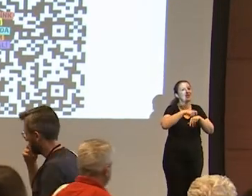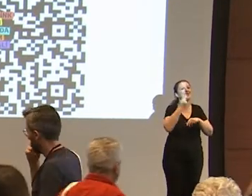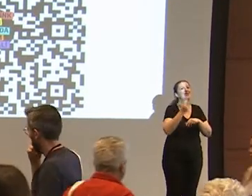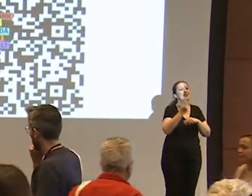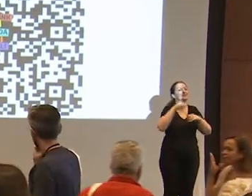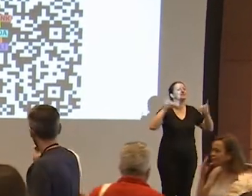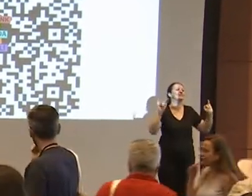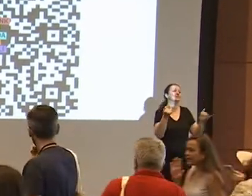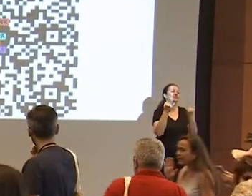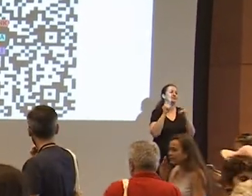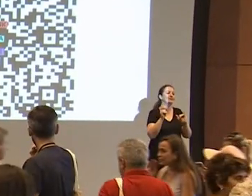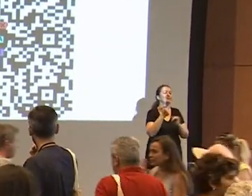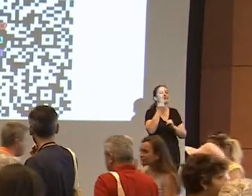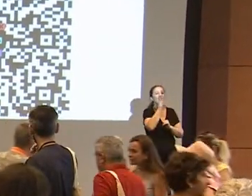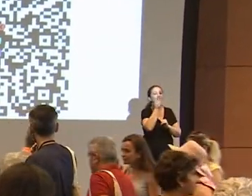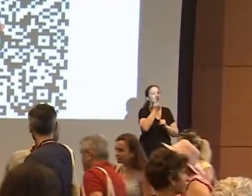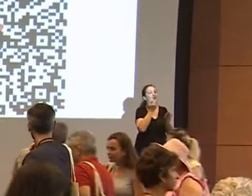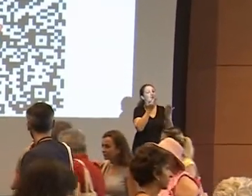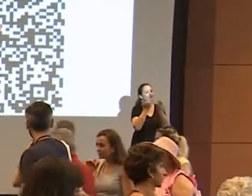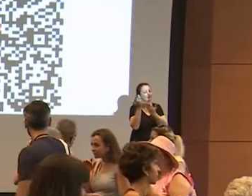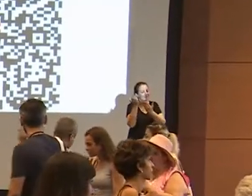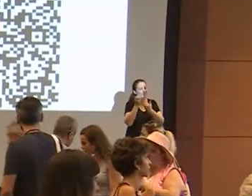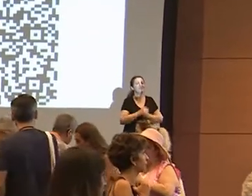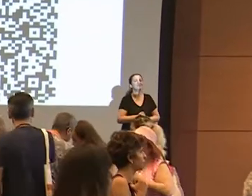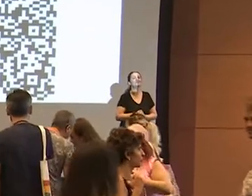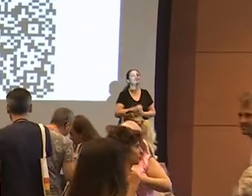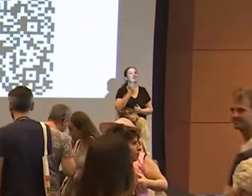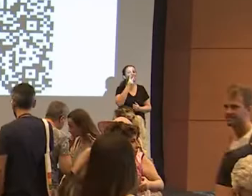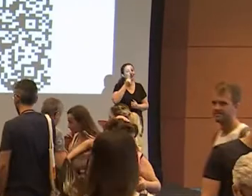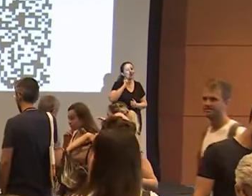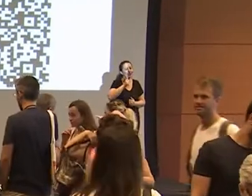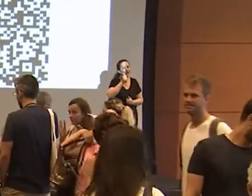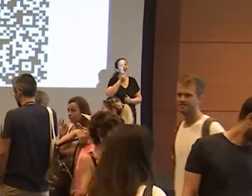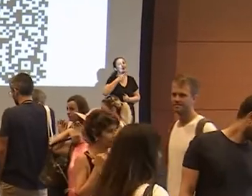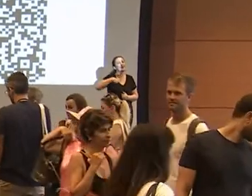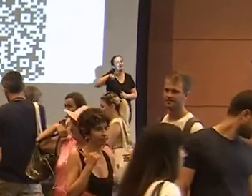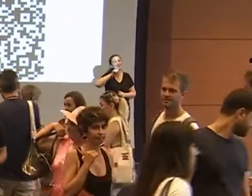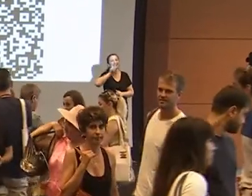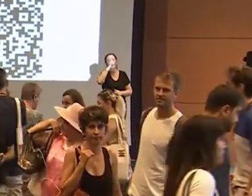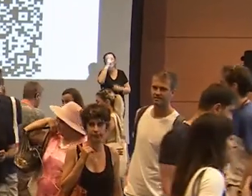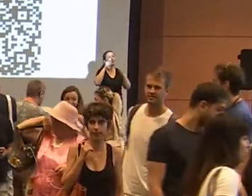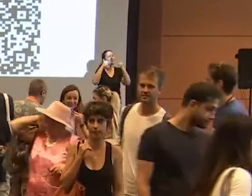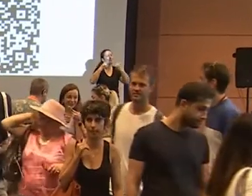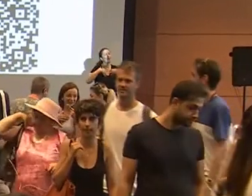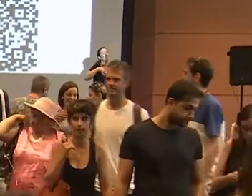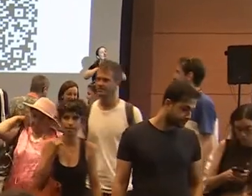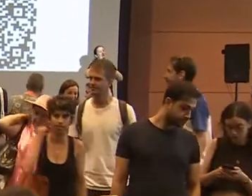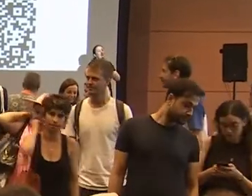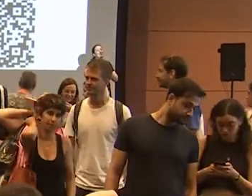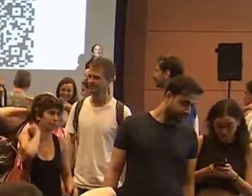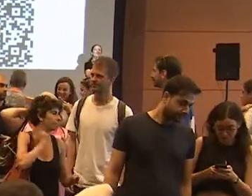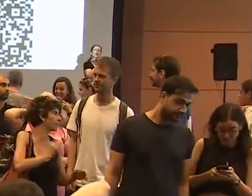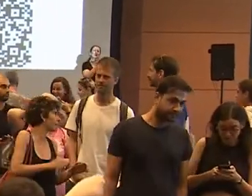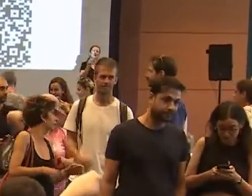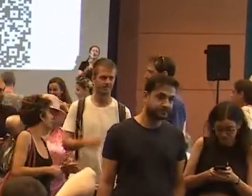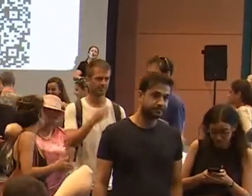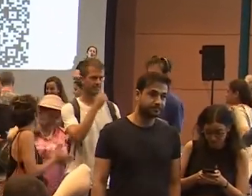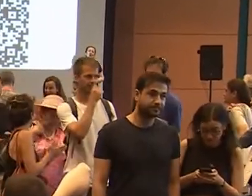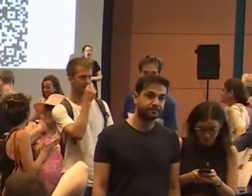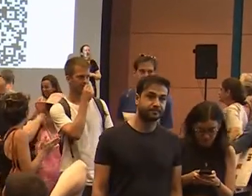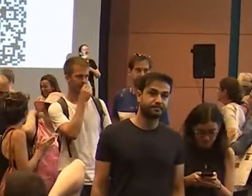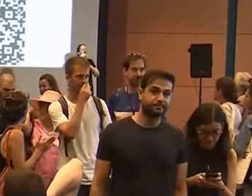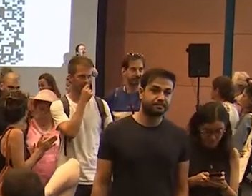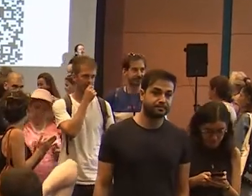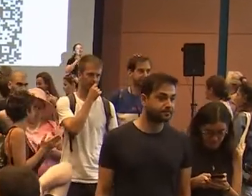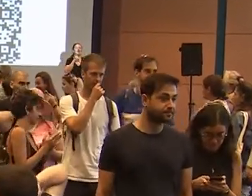the cso booths at 5 30 we will have done casas on the stage and later at seven we will have